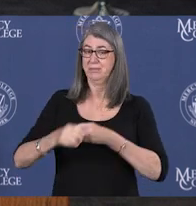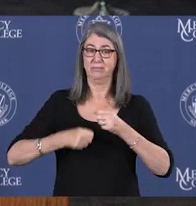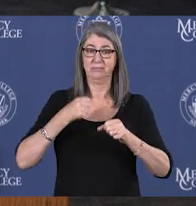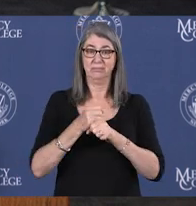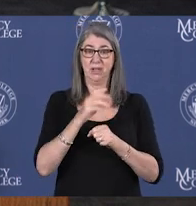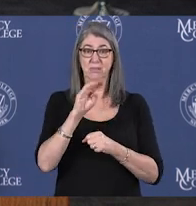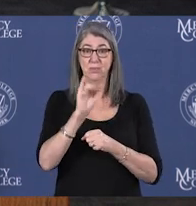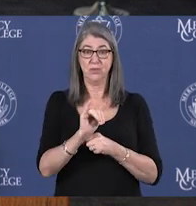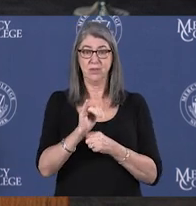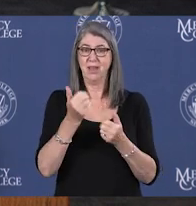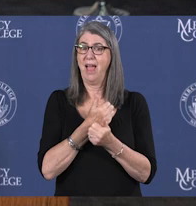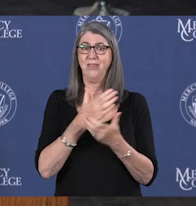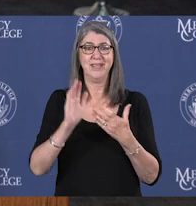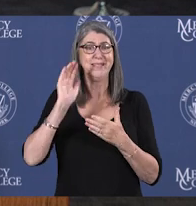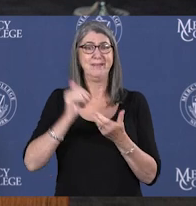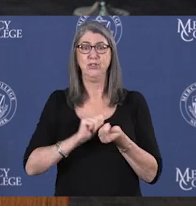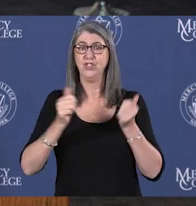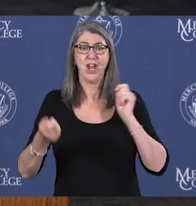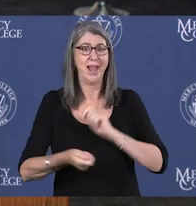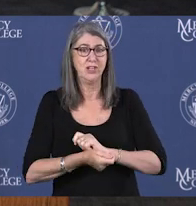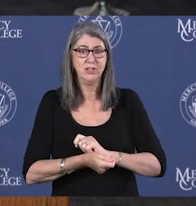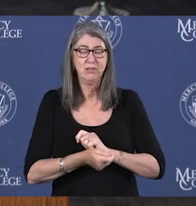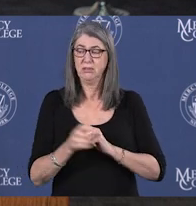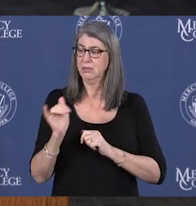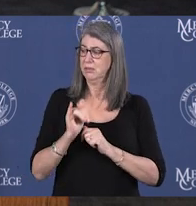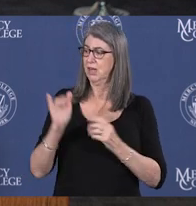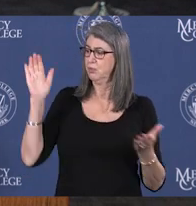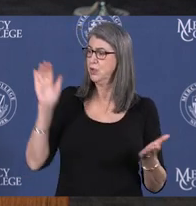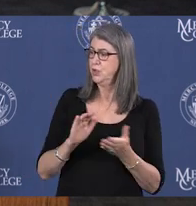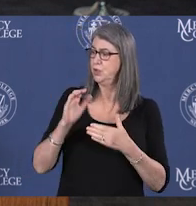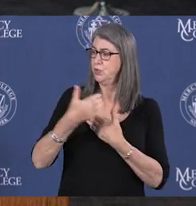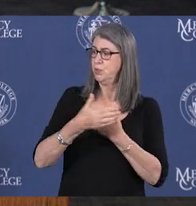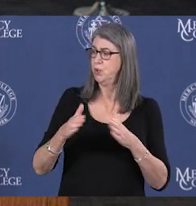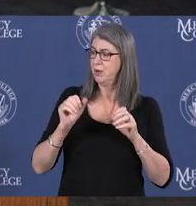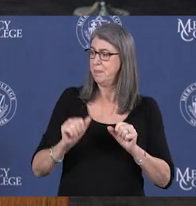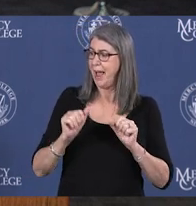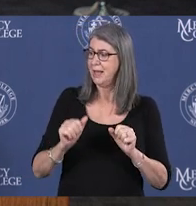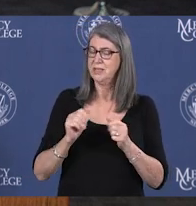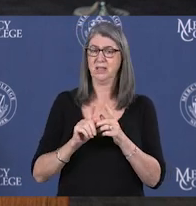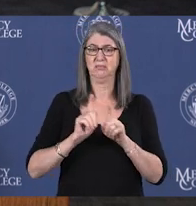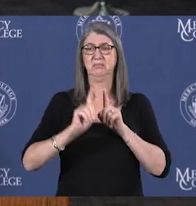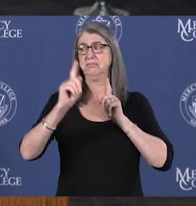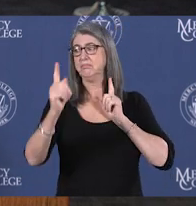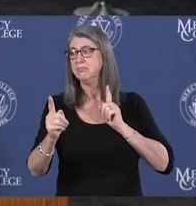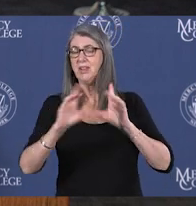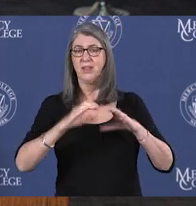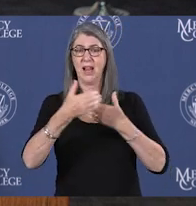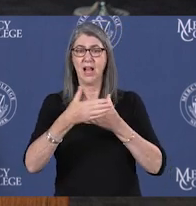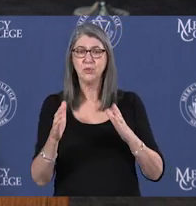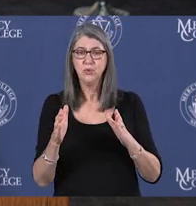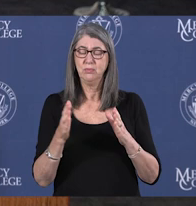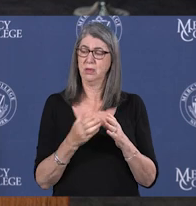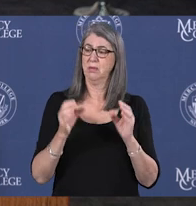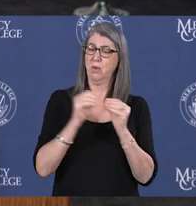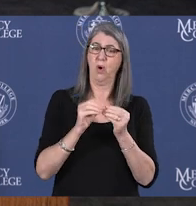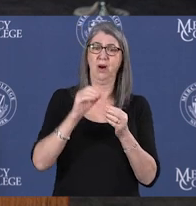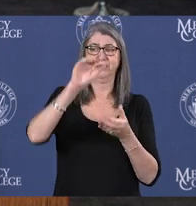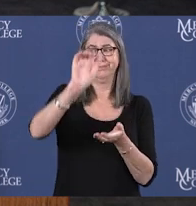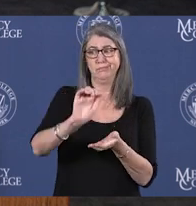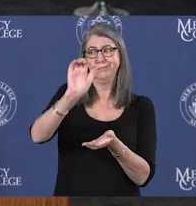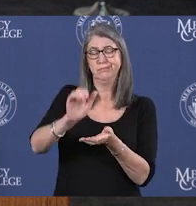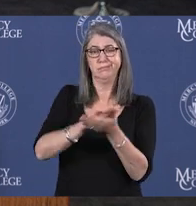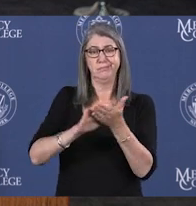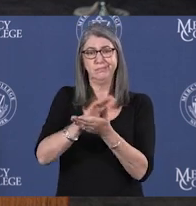year at Mercy, everything seemed to change, such as reduced room capacities and social distancing in classrooms, increased hand